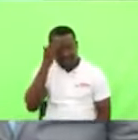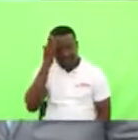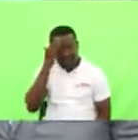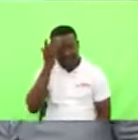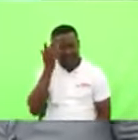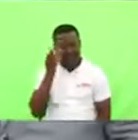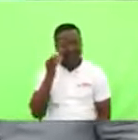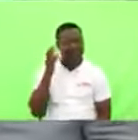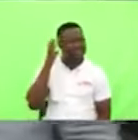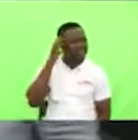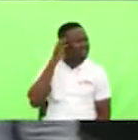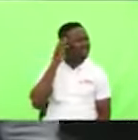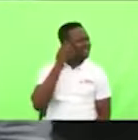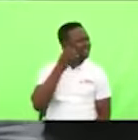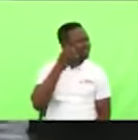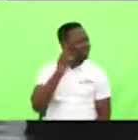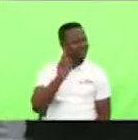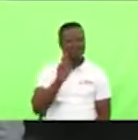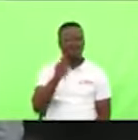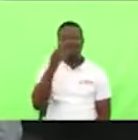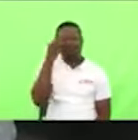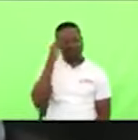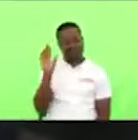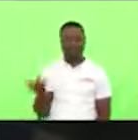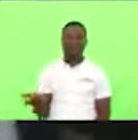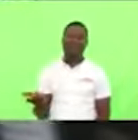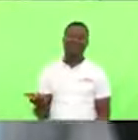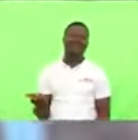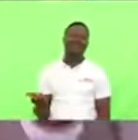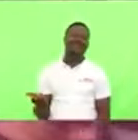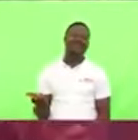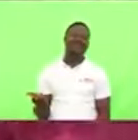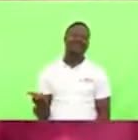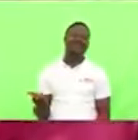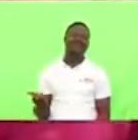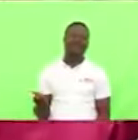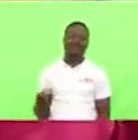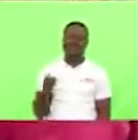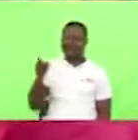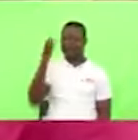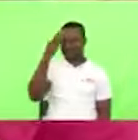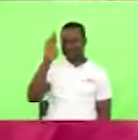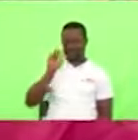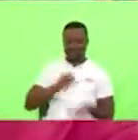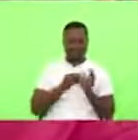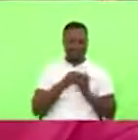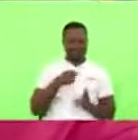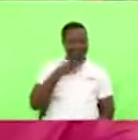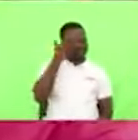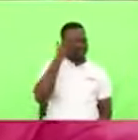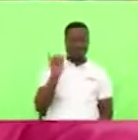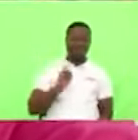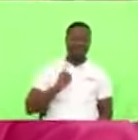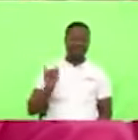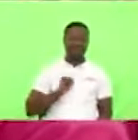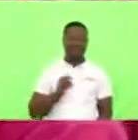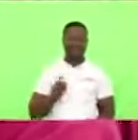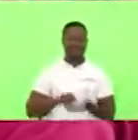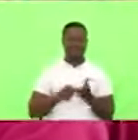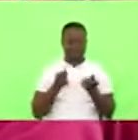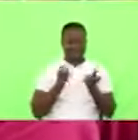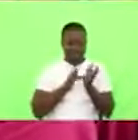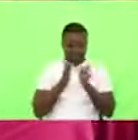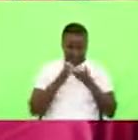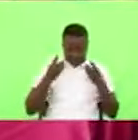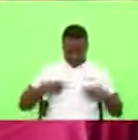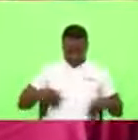They say it is where. You don't know. Anyway, if he doesn't know, then I also don't know where